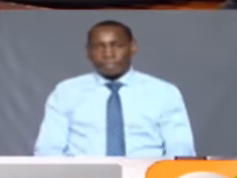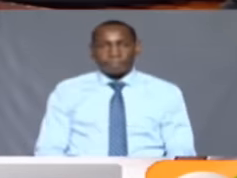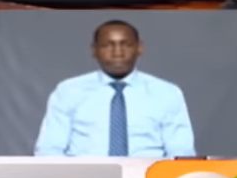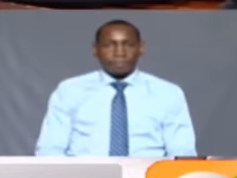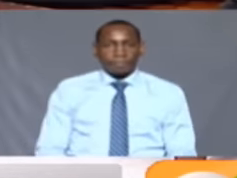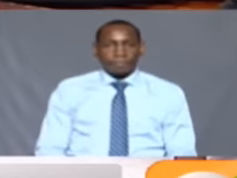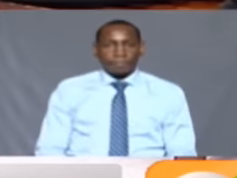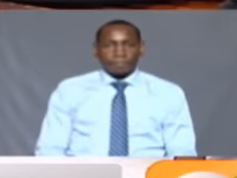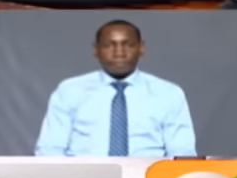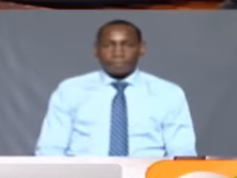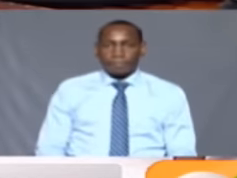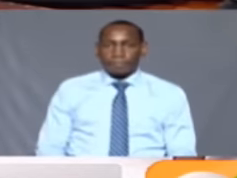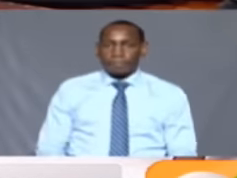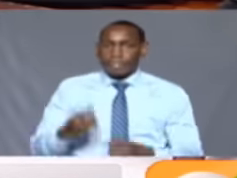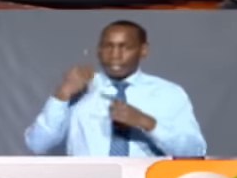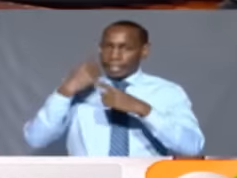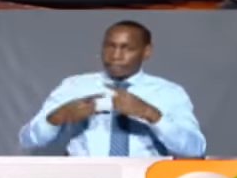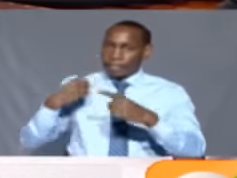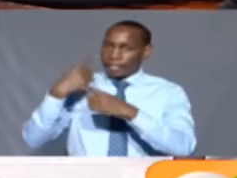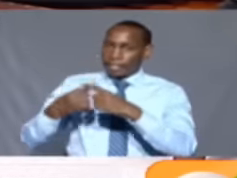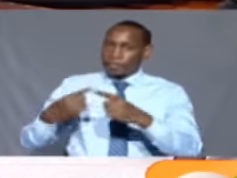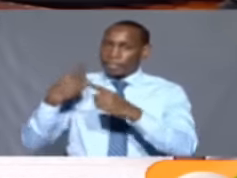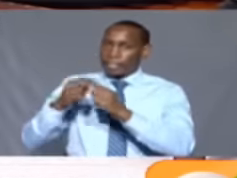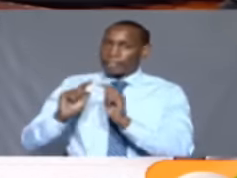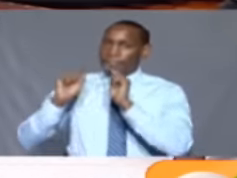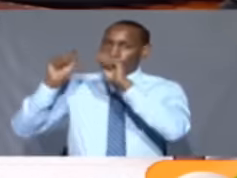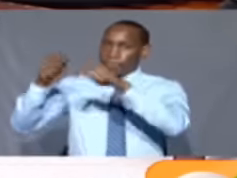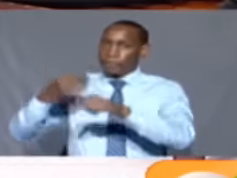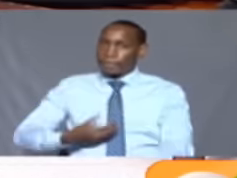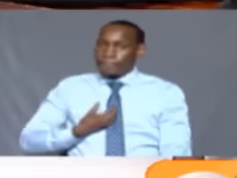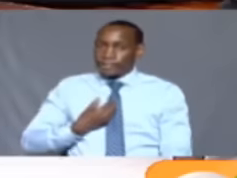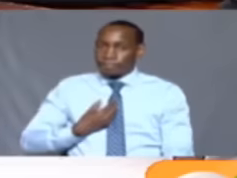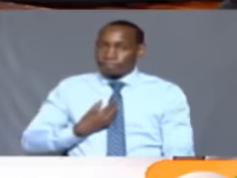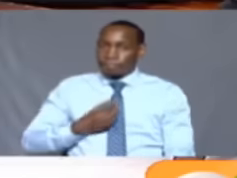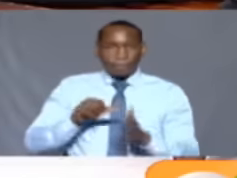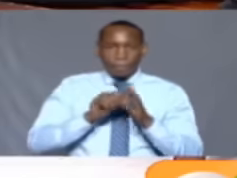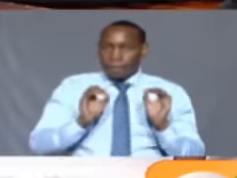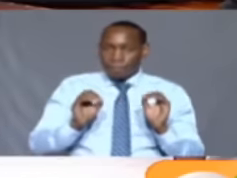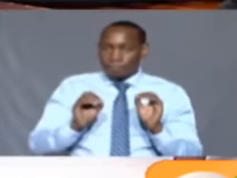Jeff. And every year you'll go visit him. That's what you said, right? And you're cool with that? Yeah.